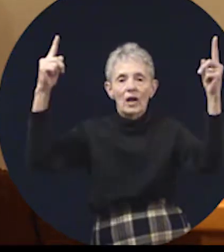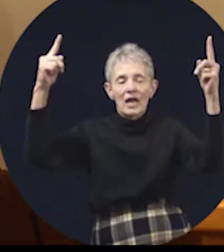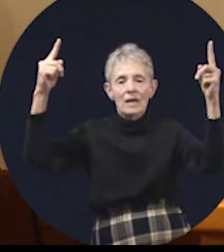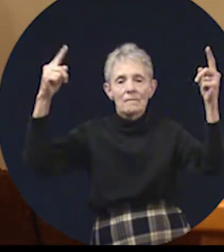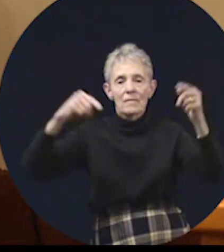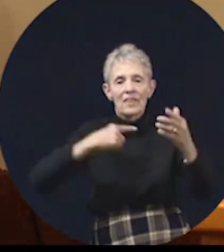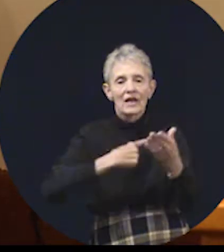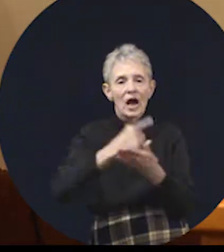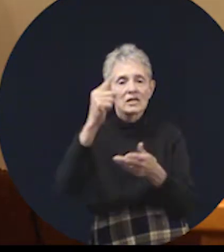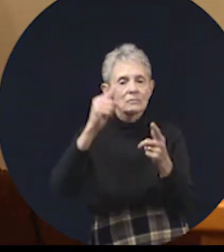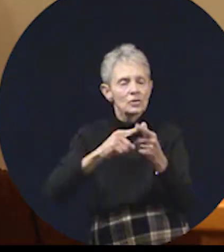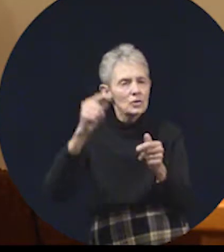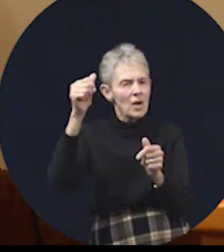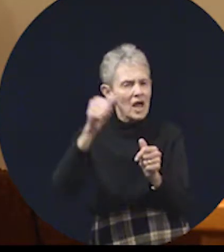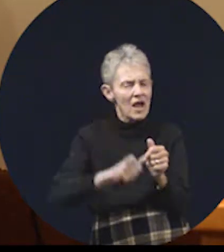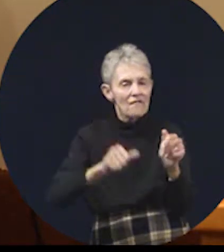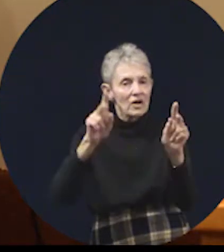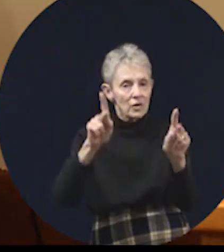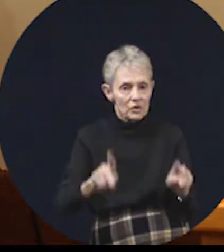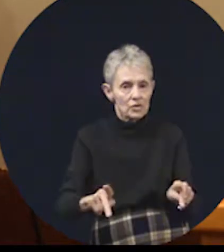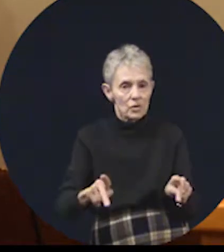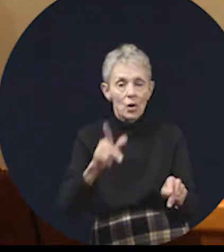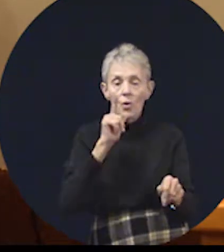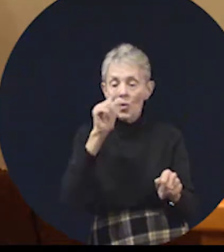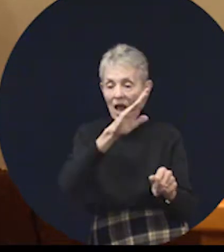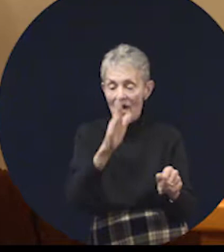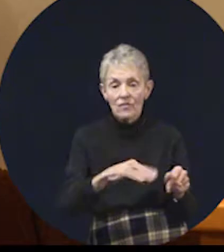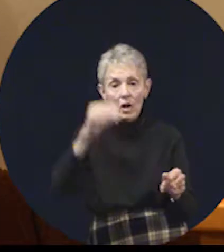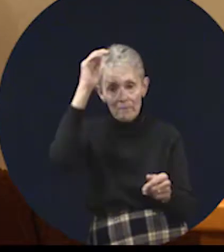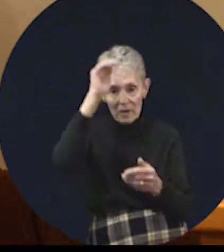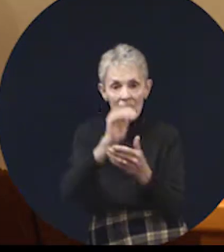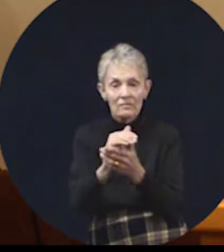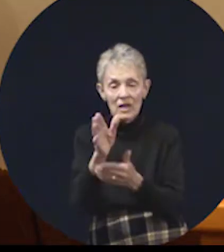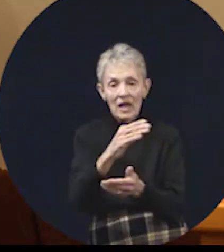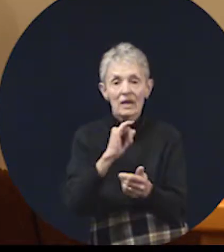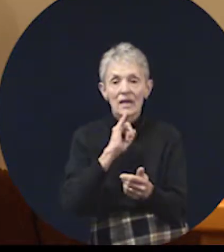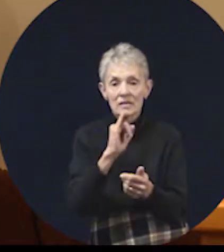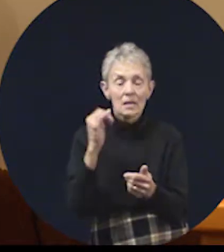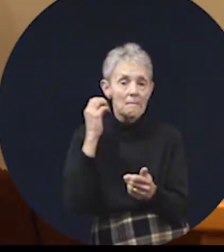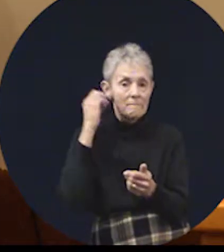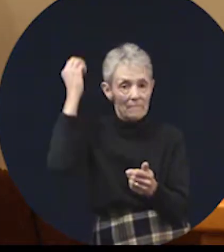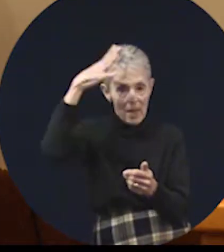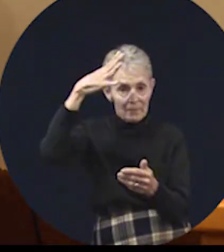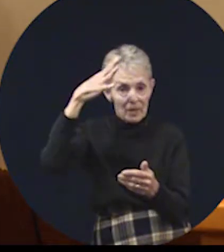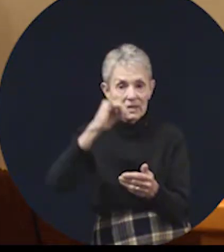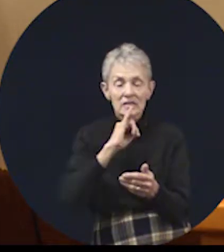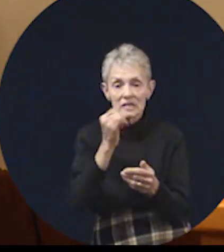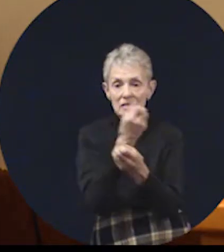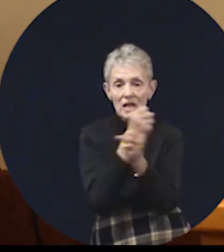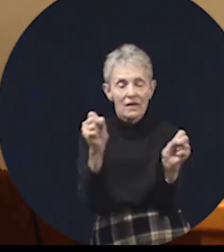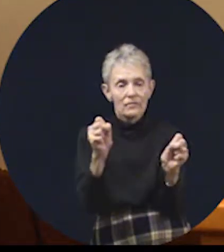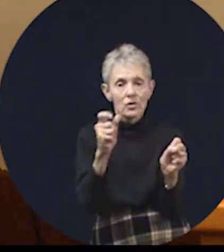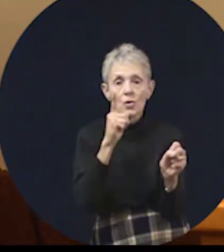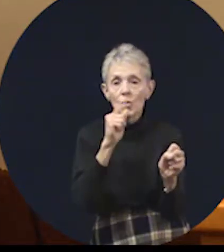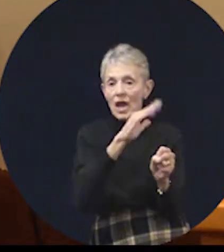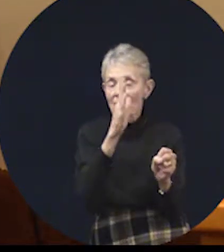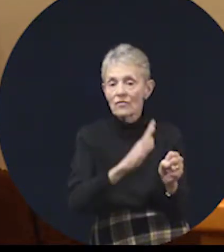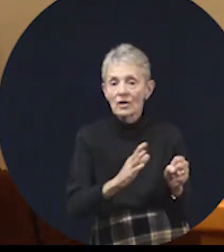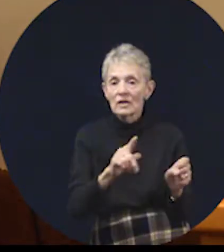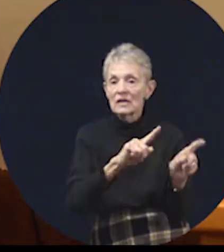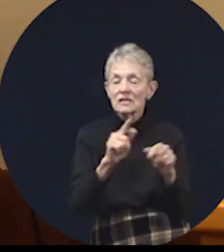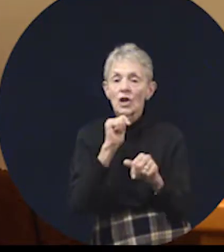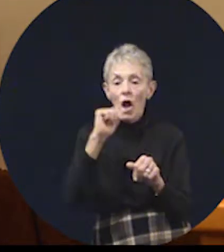creature. Whoever believes and is baptized will be saved. Whoever does not believe will be